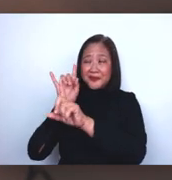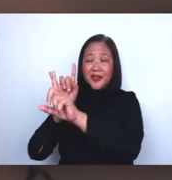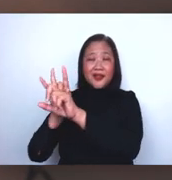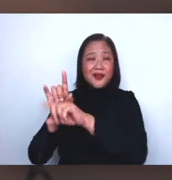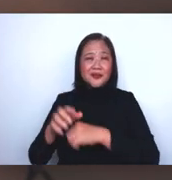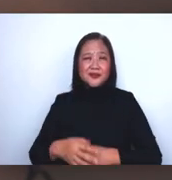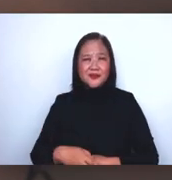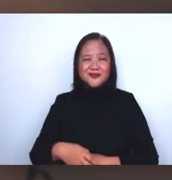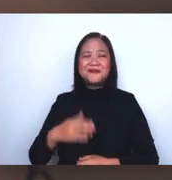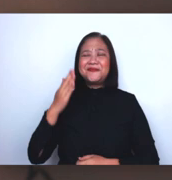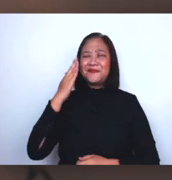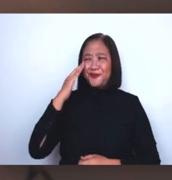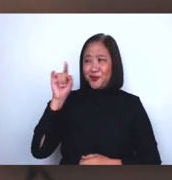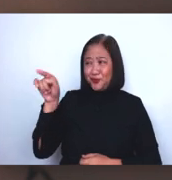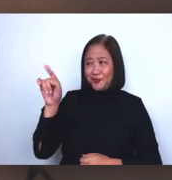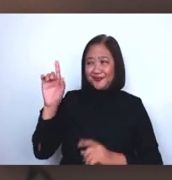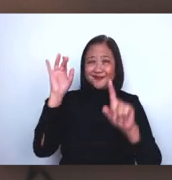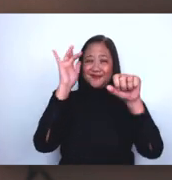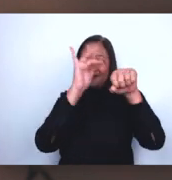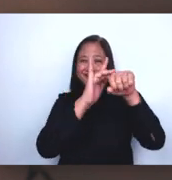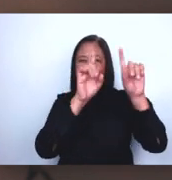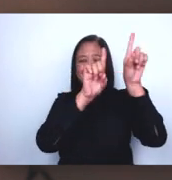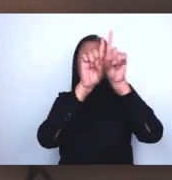I know you will touch them.